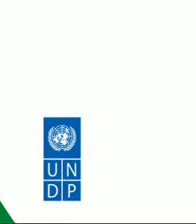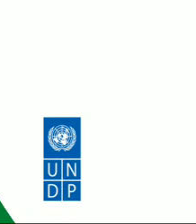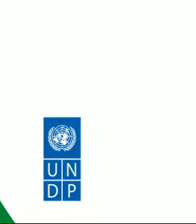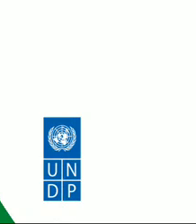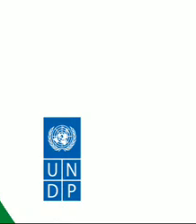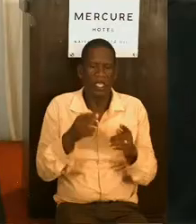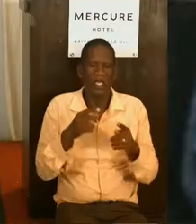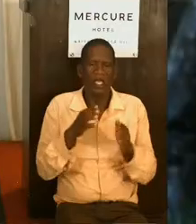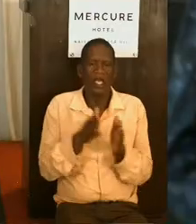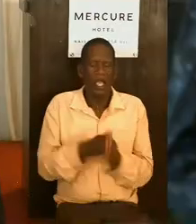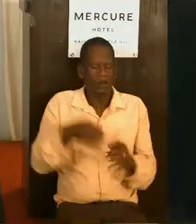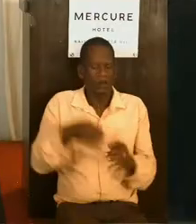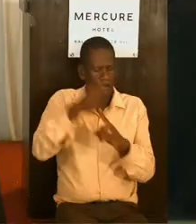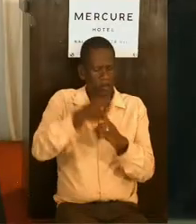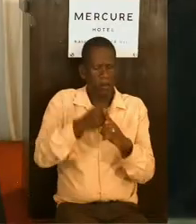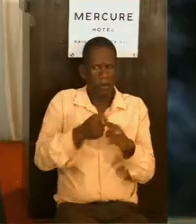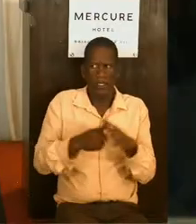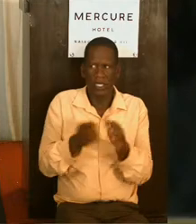now